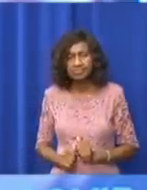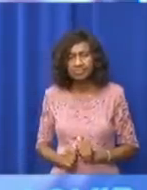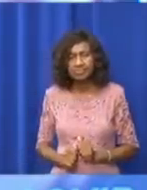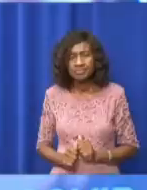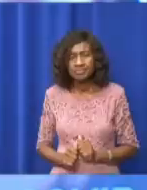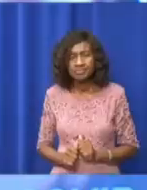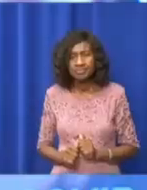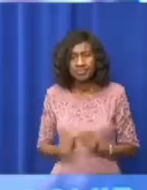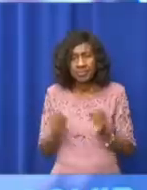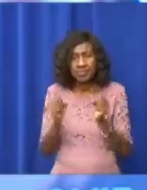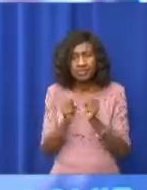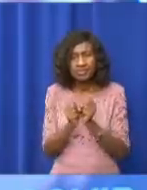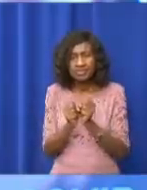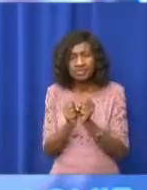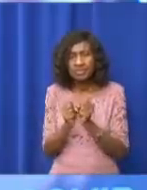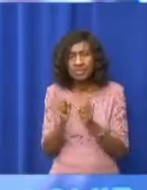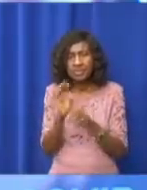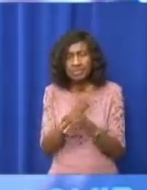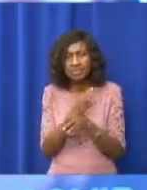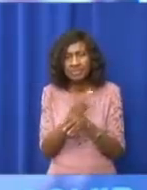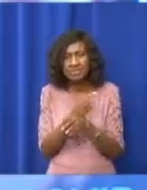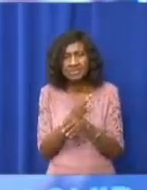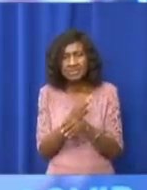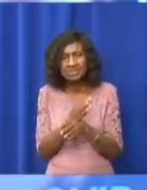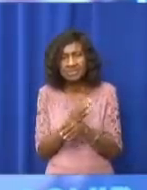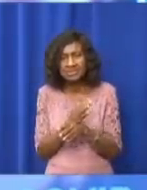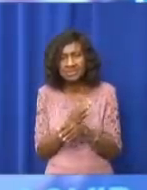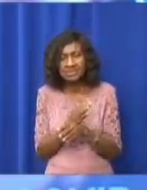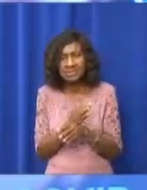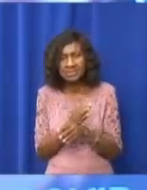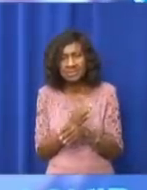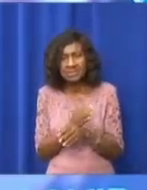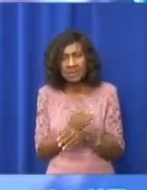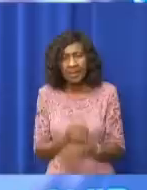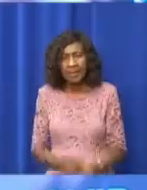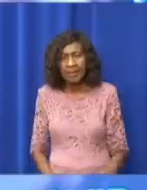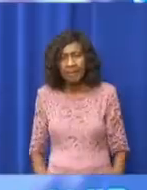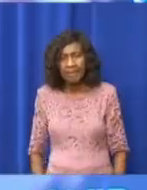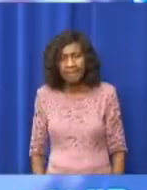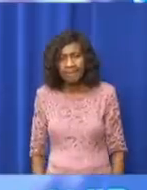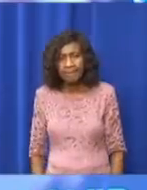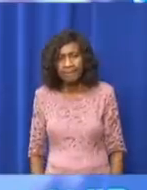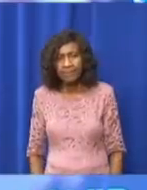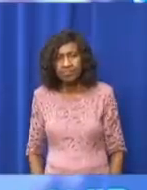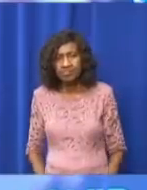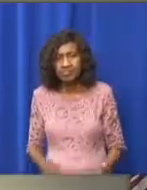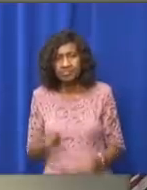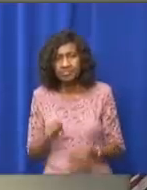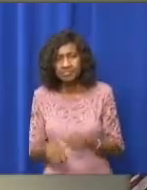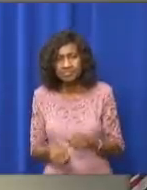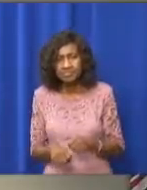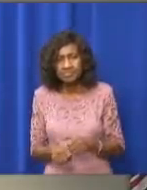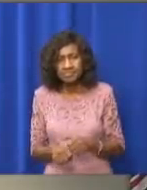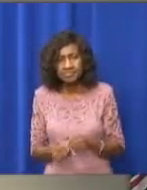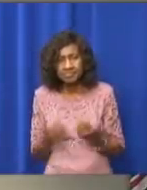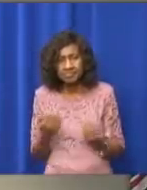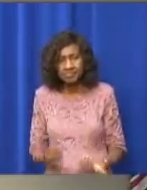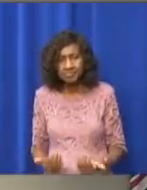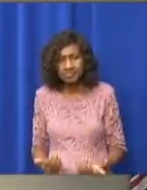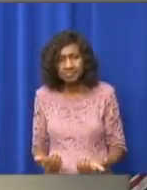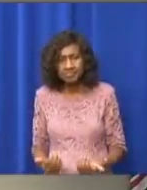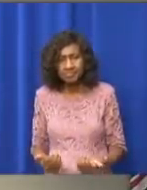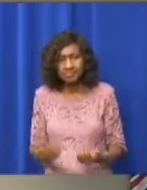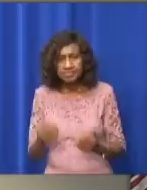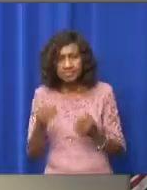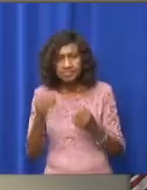smaller companies that do that sort of work would come online later, but could you clarify that for us? Right. So at the moment,